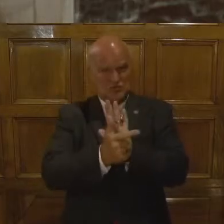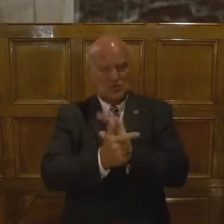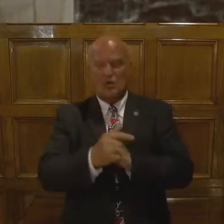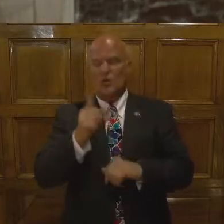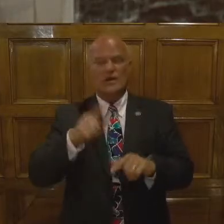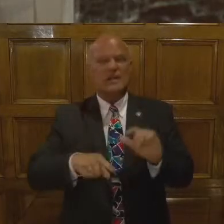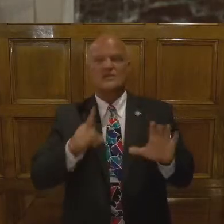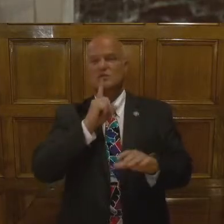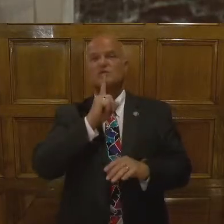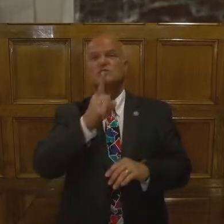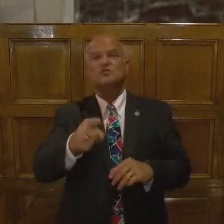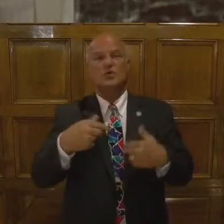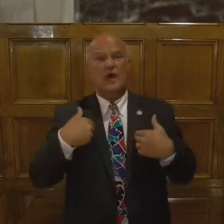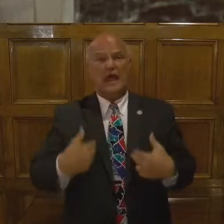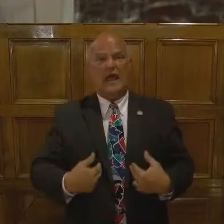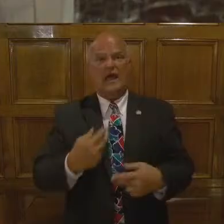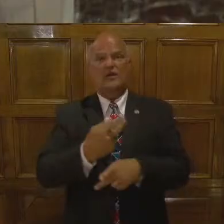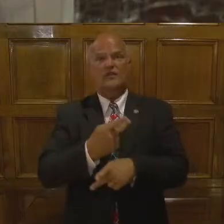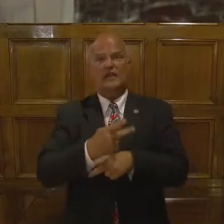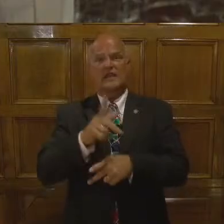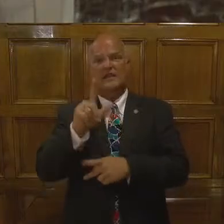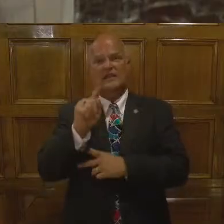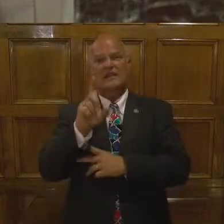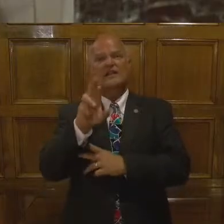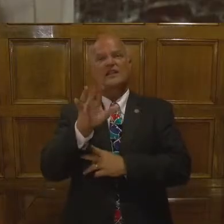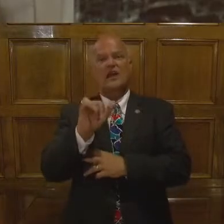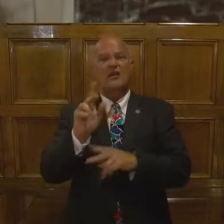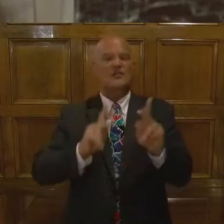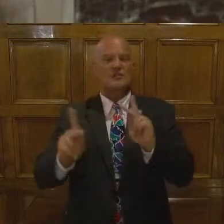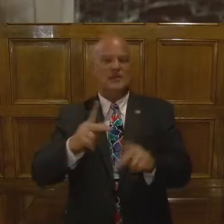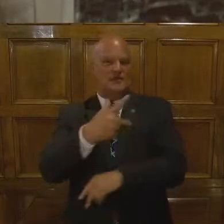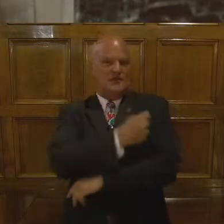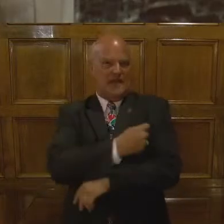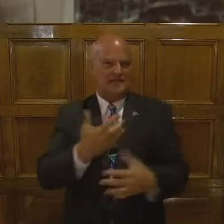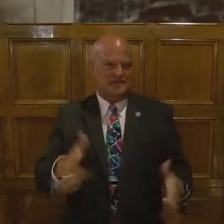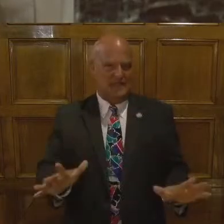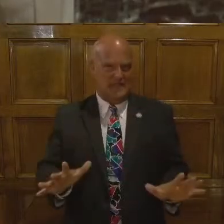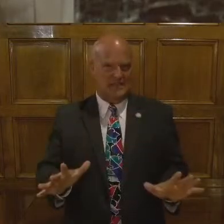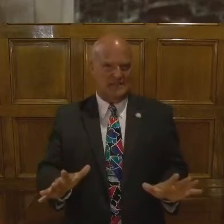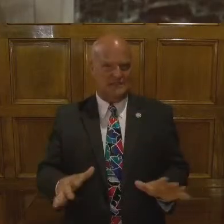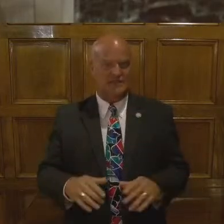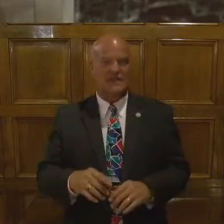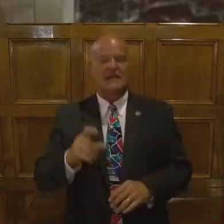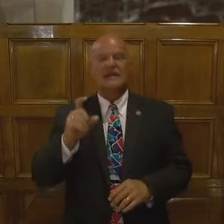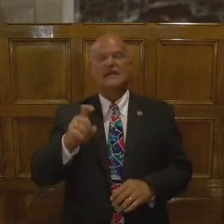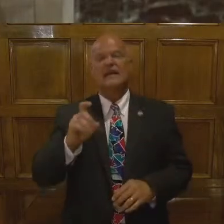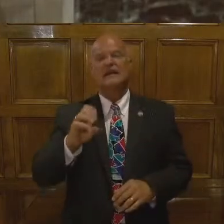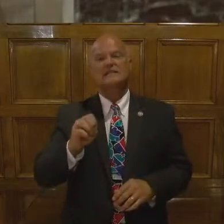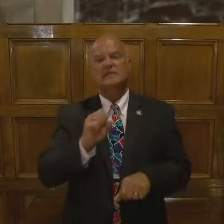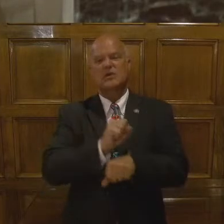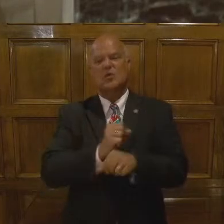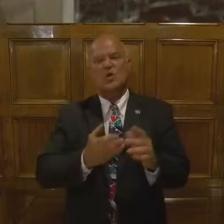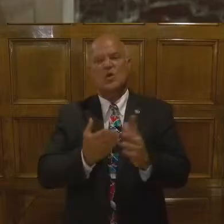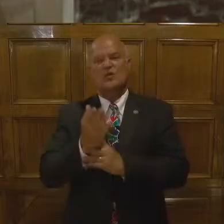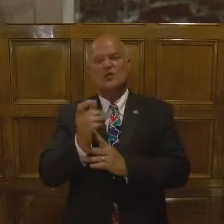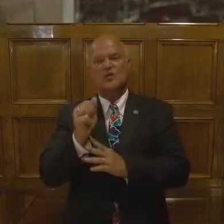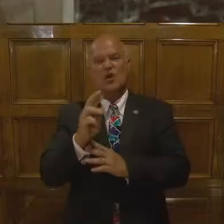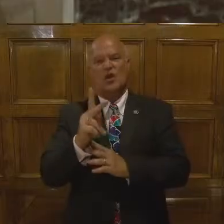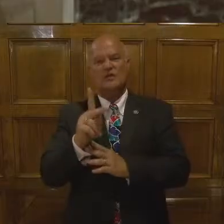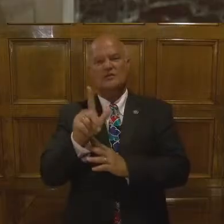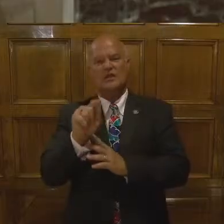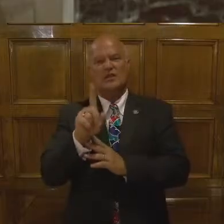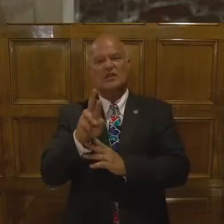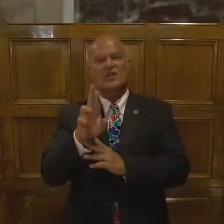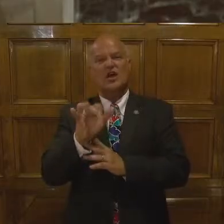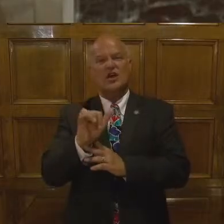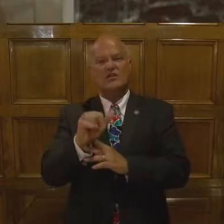true health care lottery for everybody vaccinated that's immediate. It has to be worked through the Arkansas lottery, and that